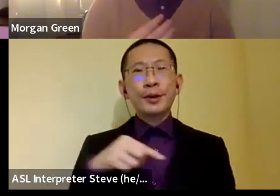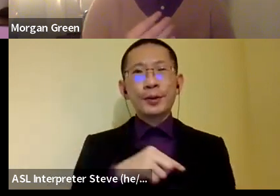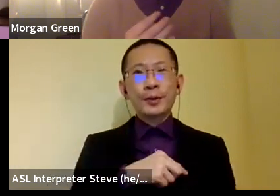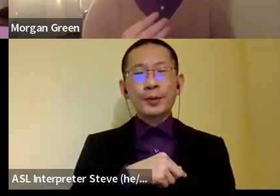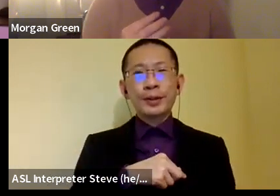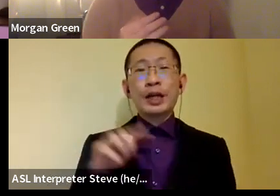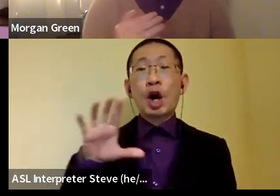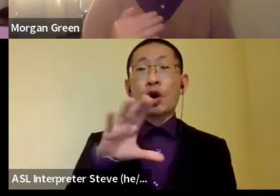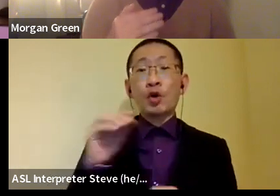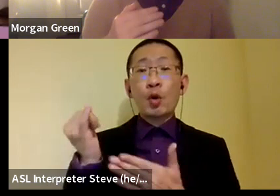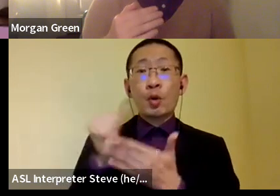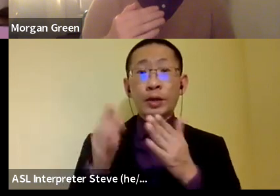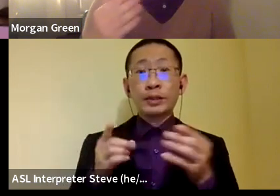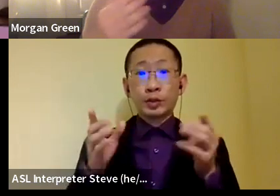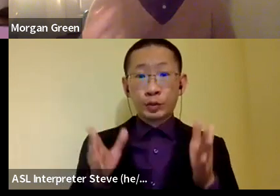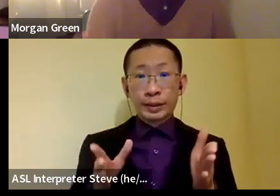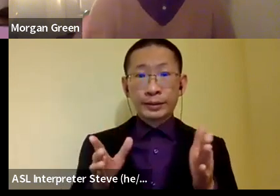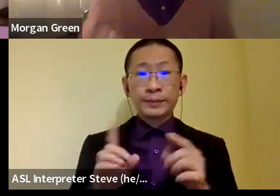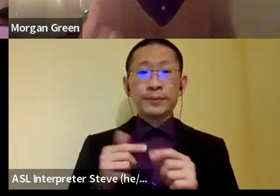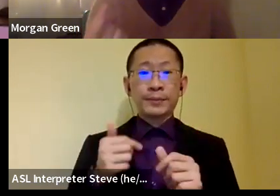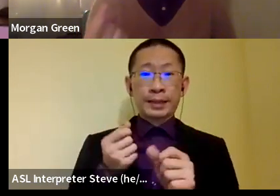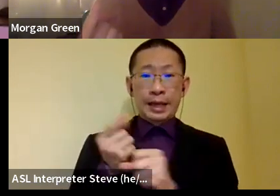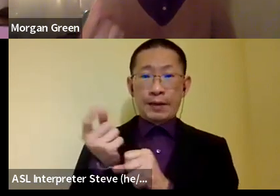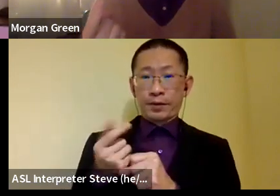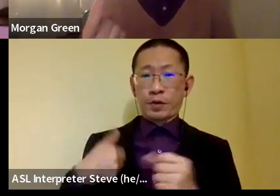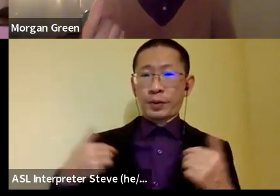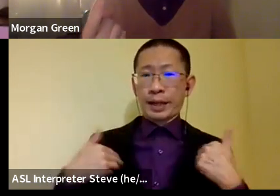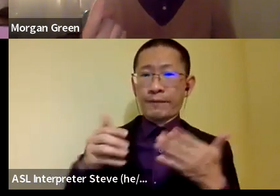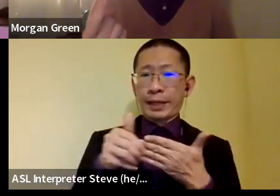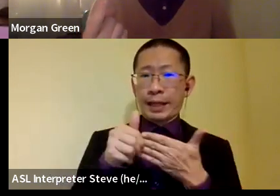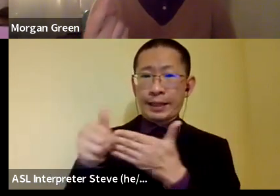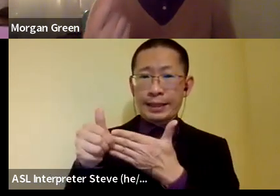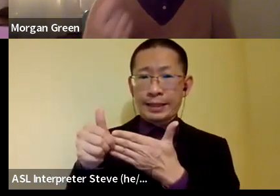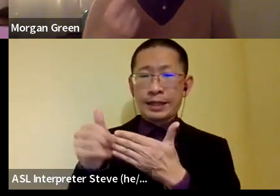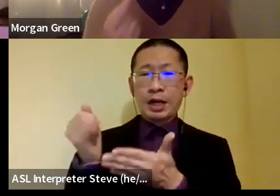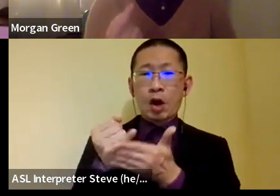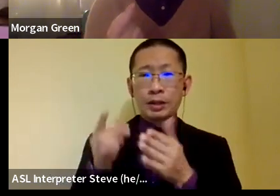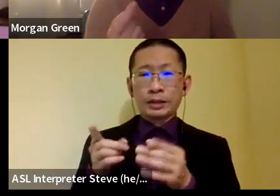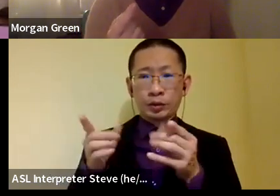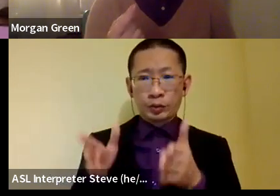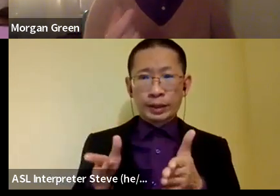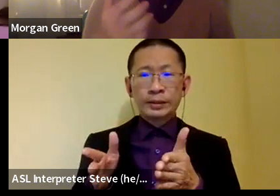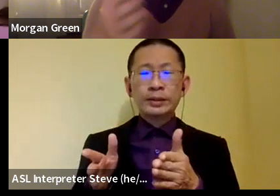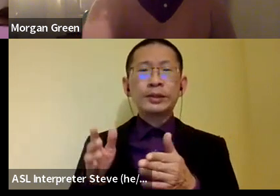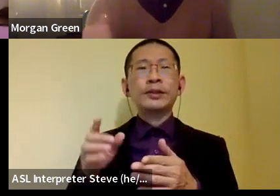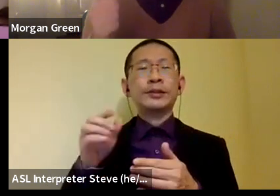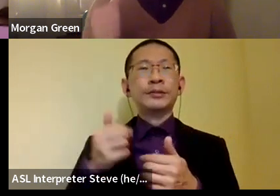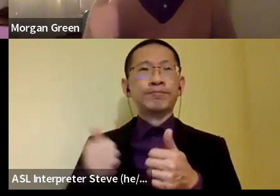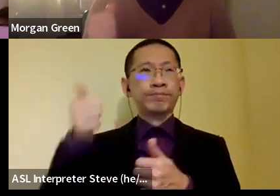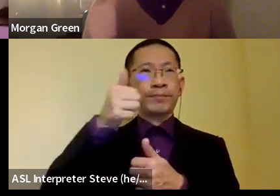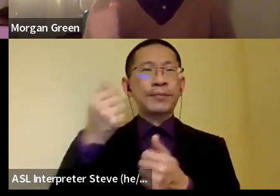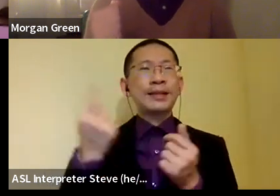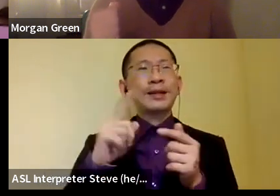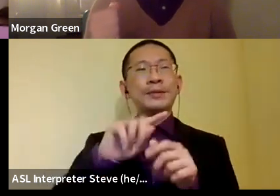co-artistic directors, but each year there's a lead artistic director, and there's someone who's kind of the